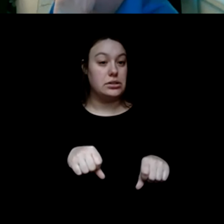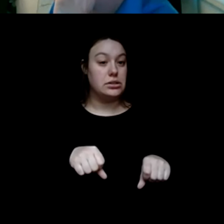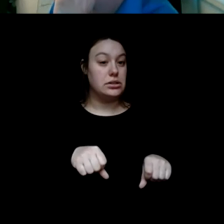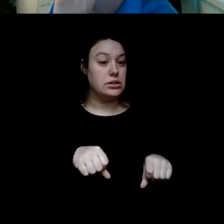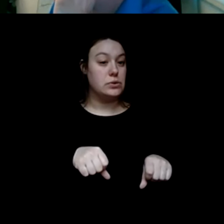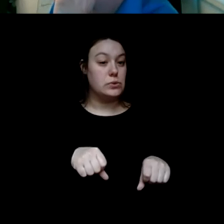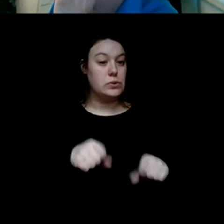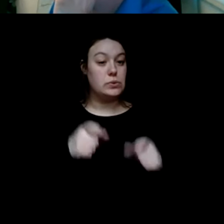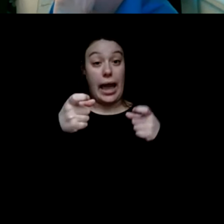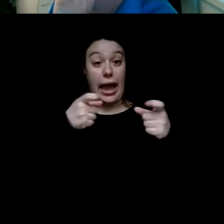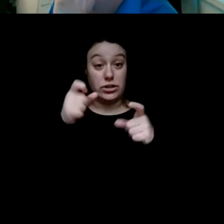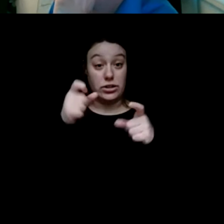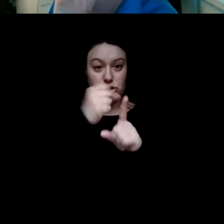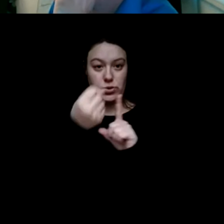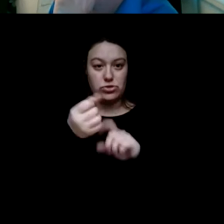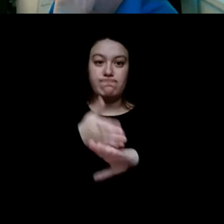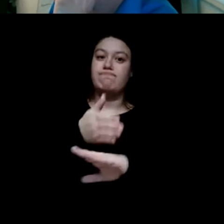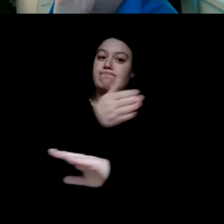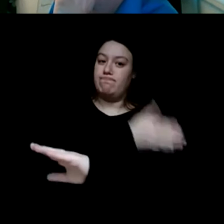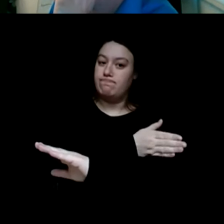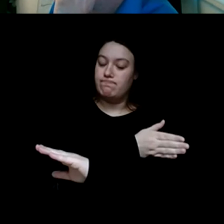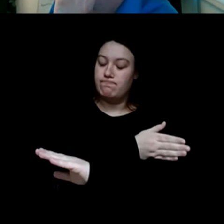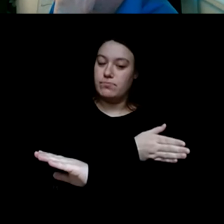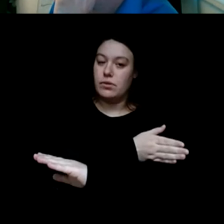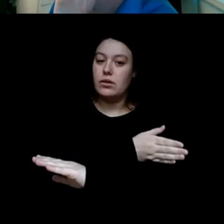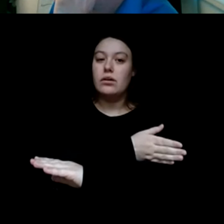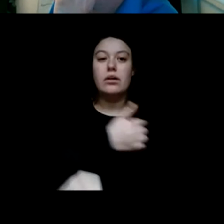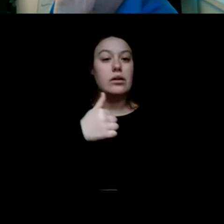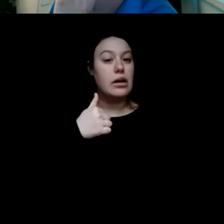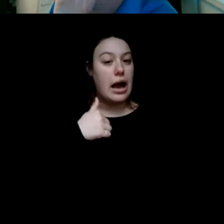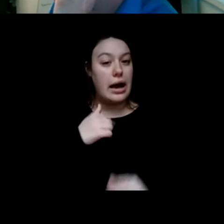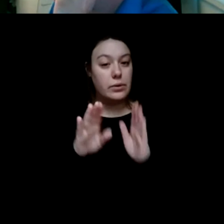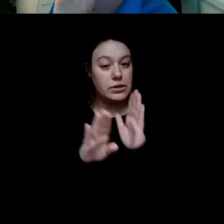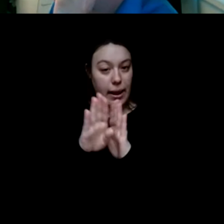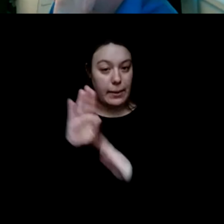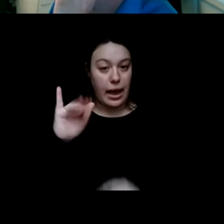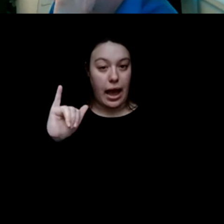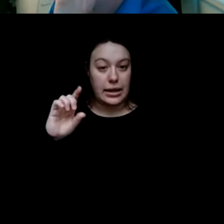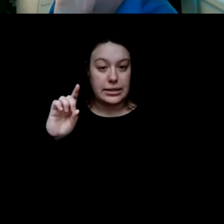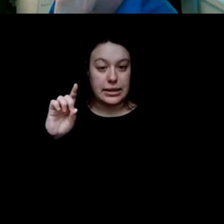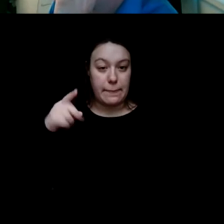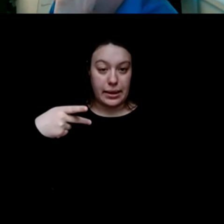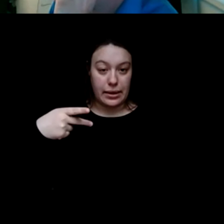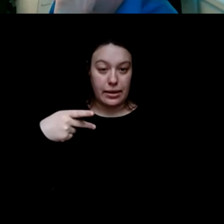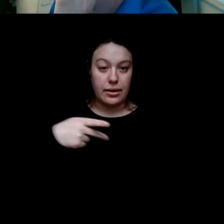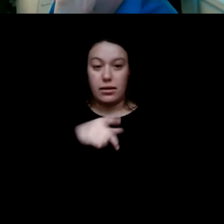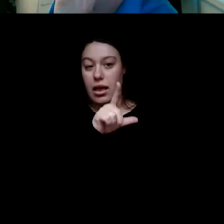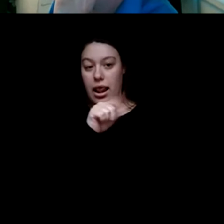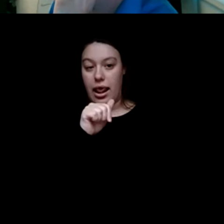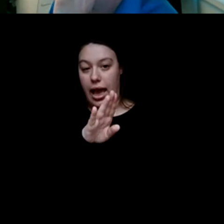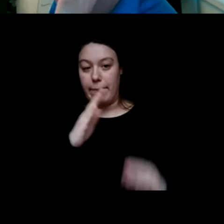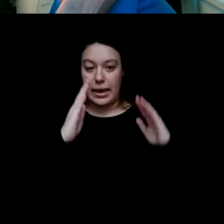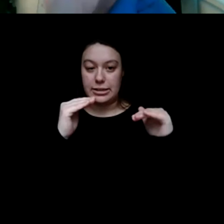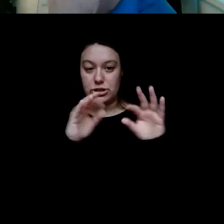deal with these situations when I started to develop both the IDPs or my lab expectation form. And I